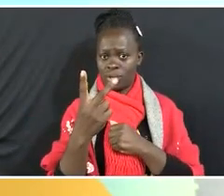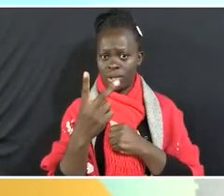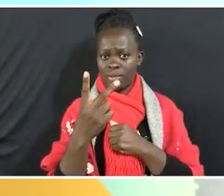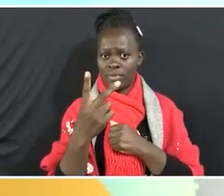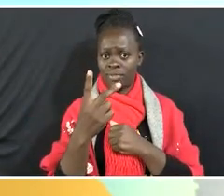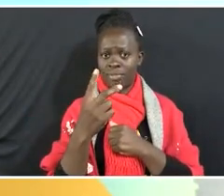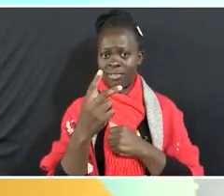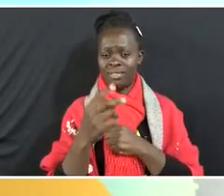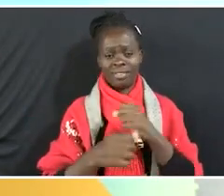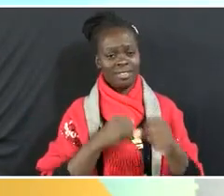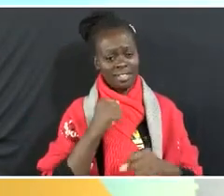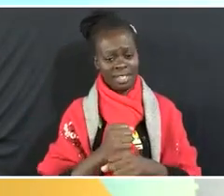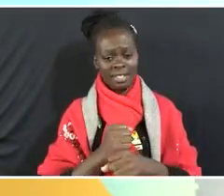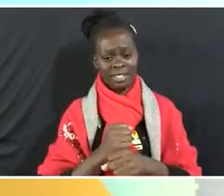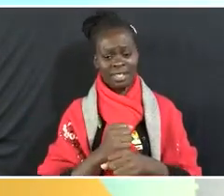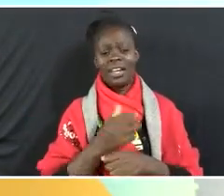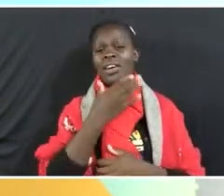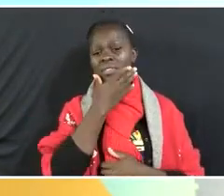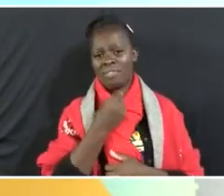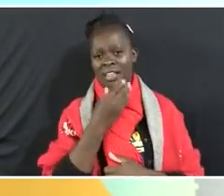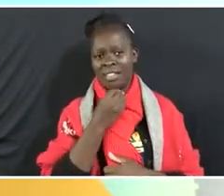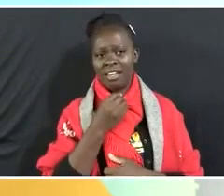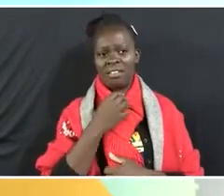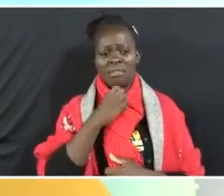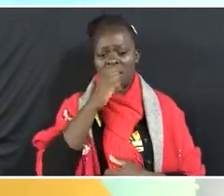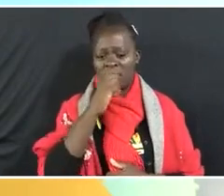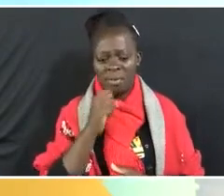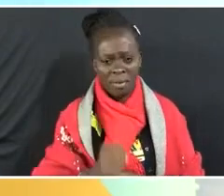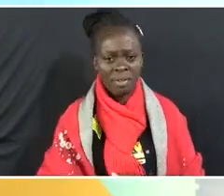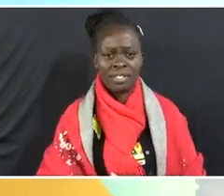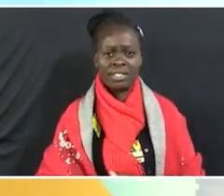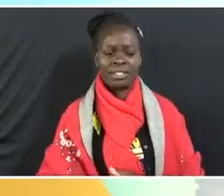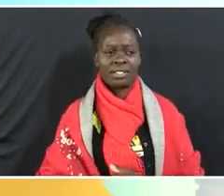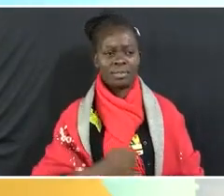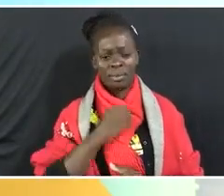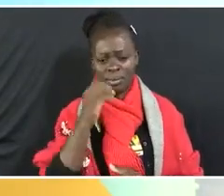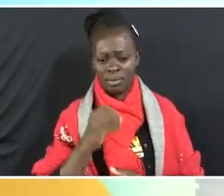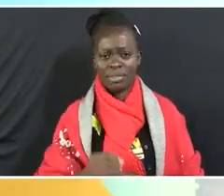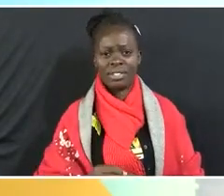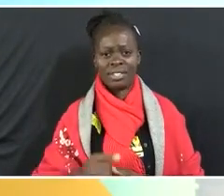know anything about that. He's too old to remember his childhood.